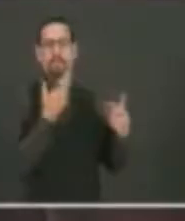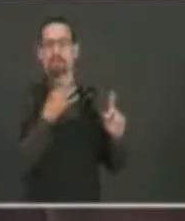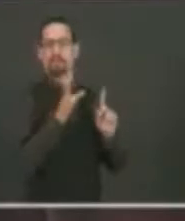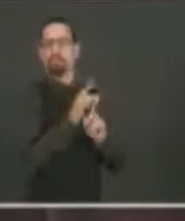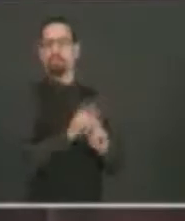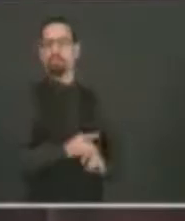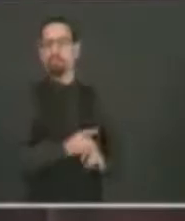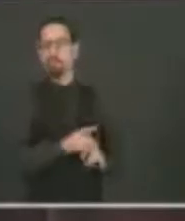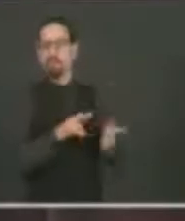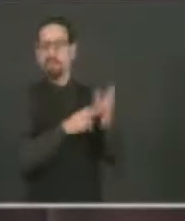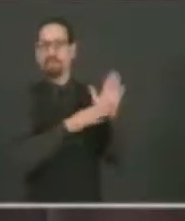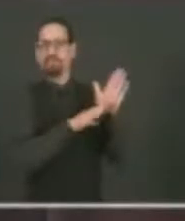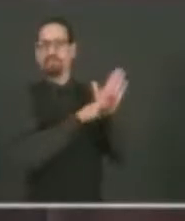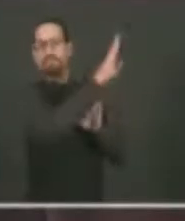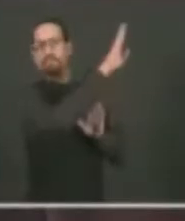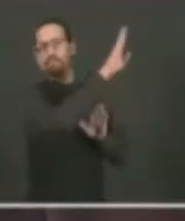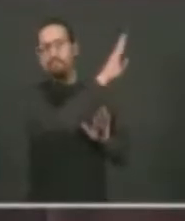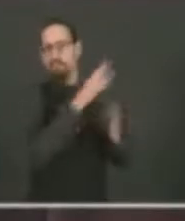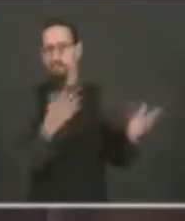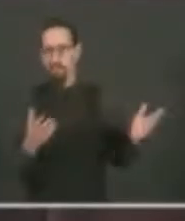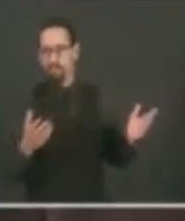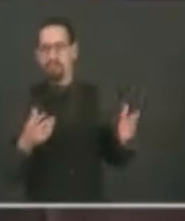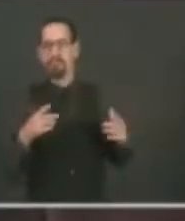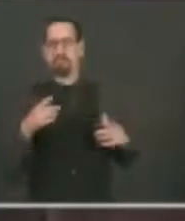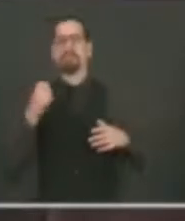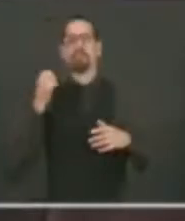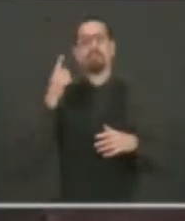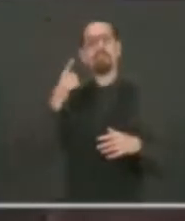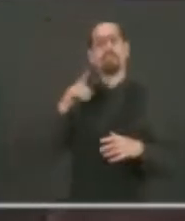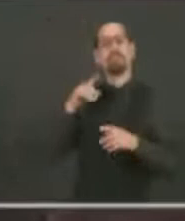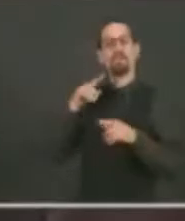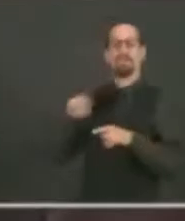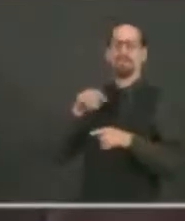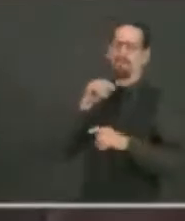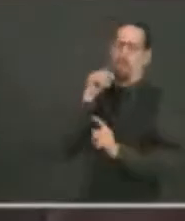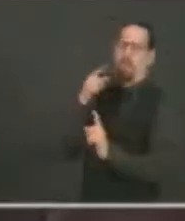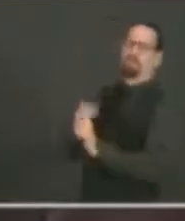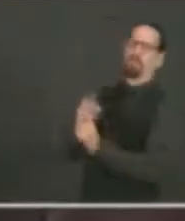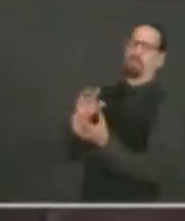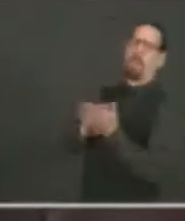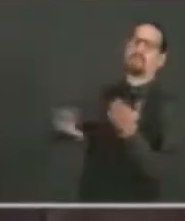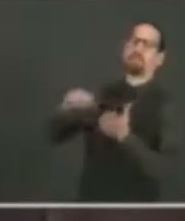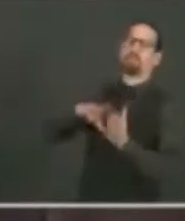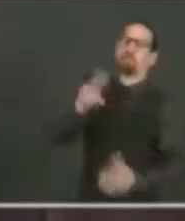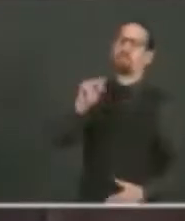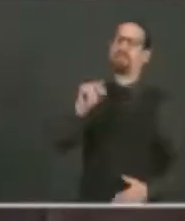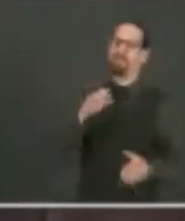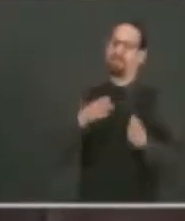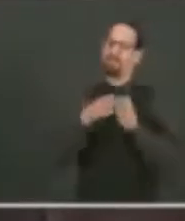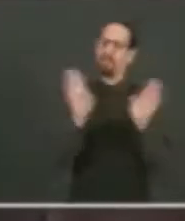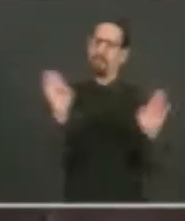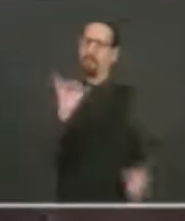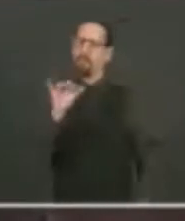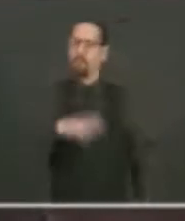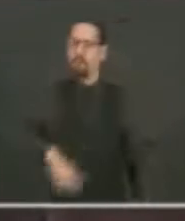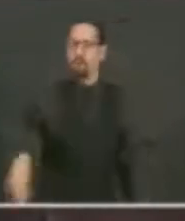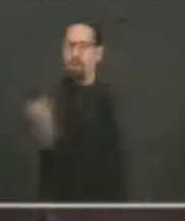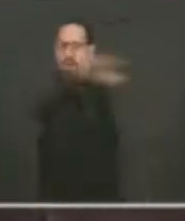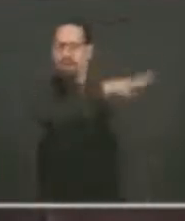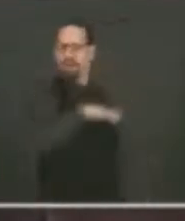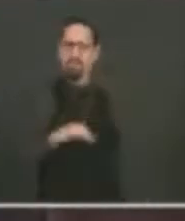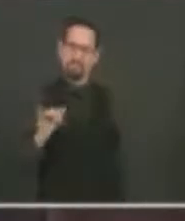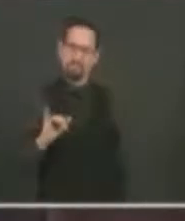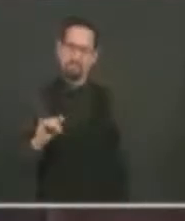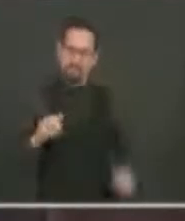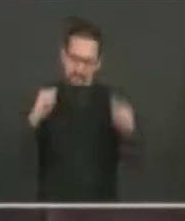these are not just college students that we want to raise this awareness about. All of us need to be